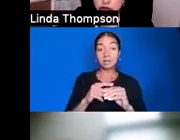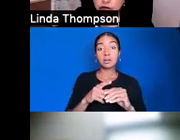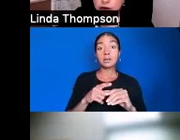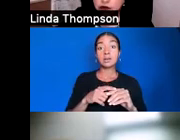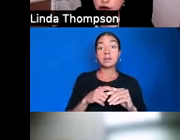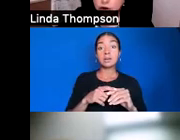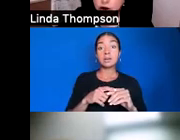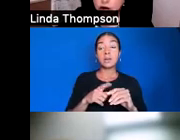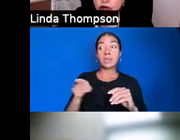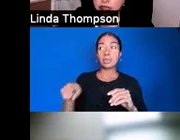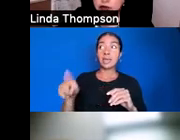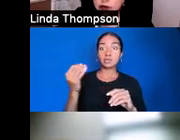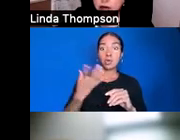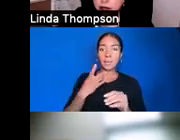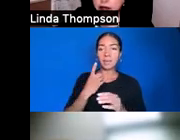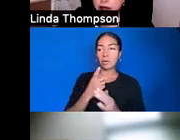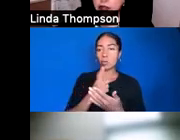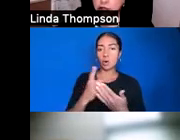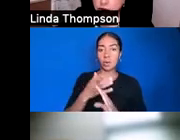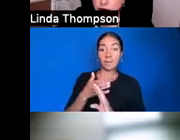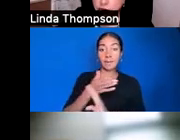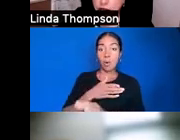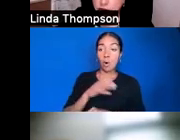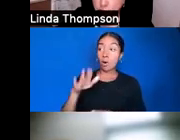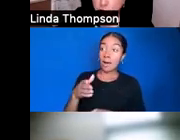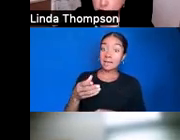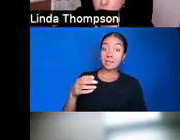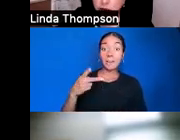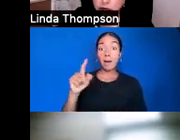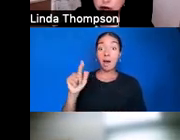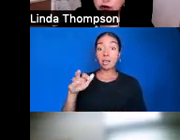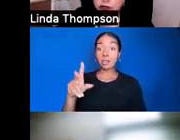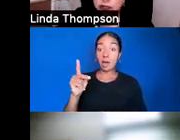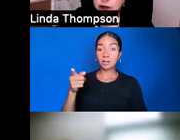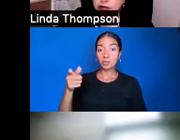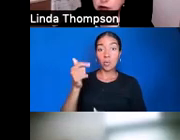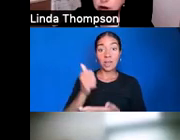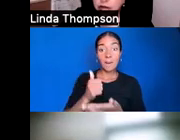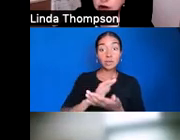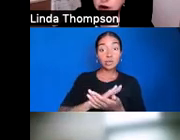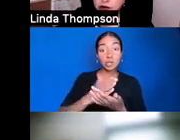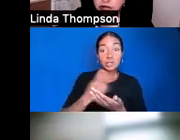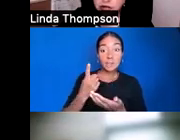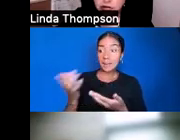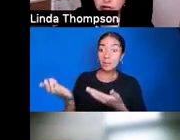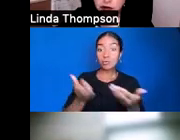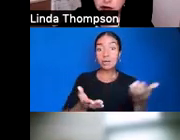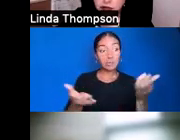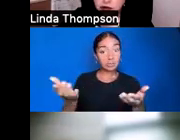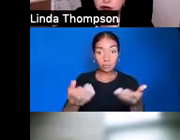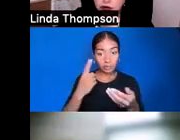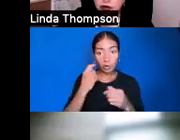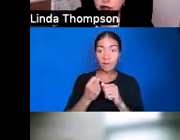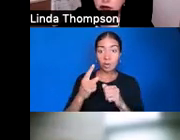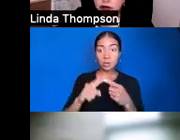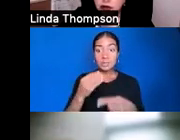like the week before, it's a potluck and you're gonna help, you're gonna cook something and bring it for everybody to eat. And I was